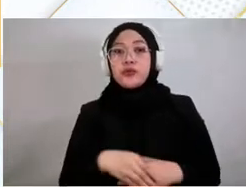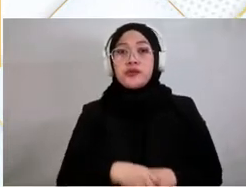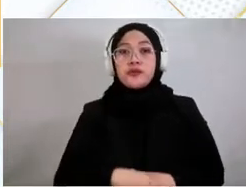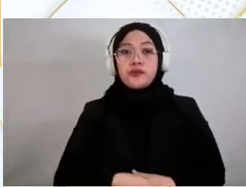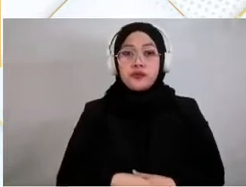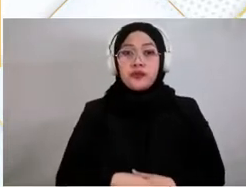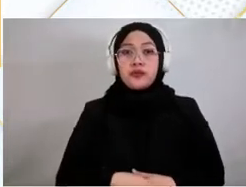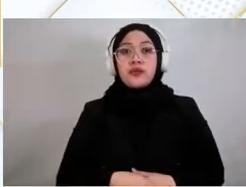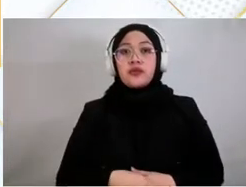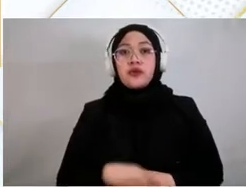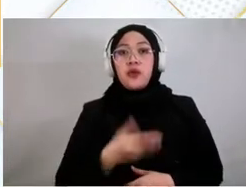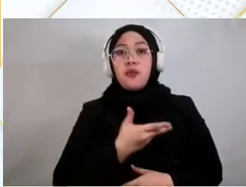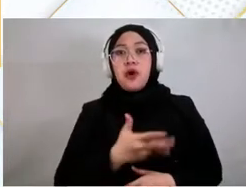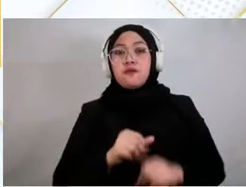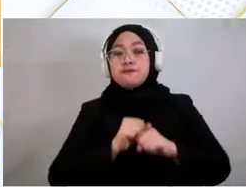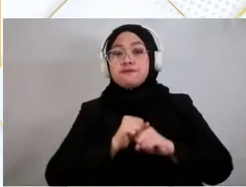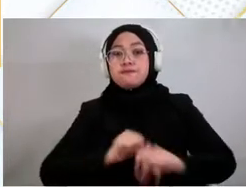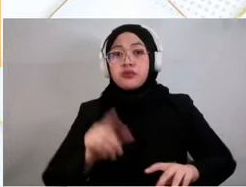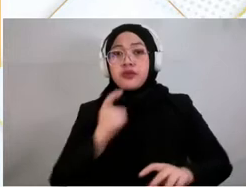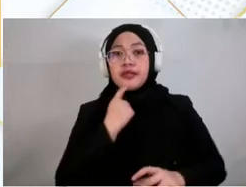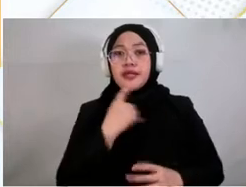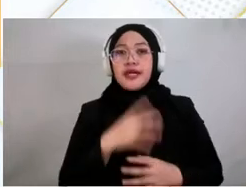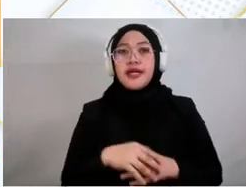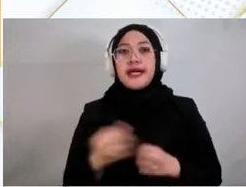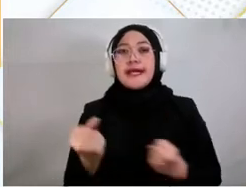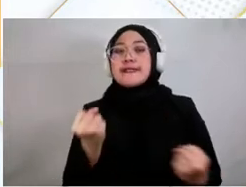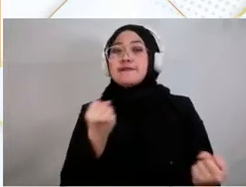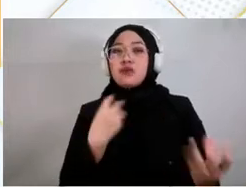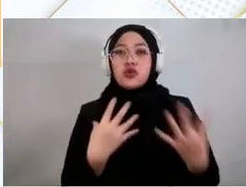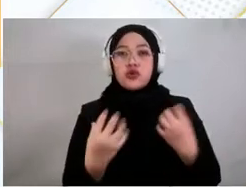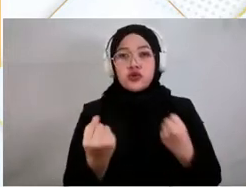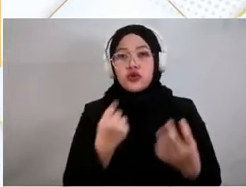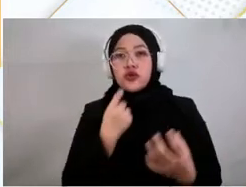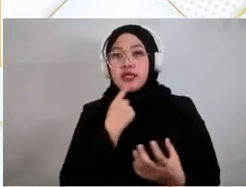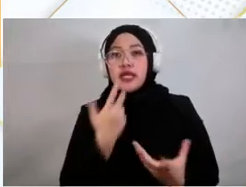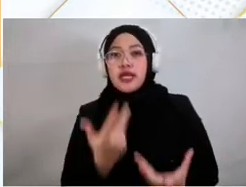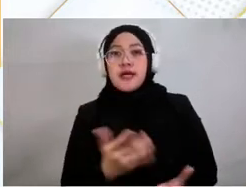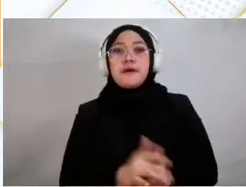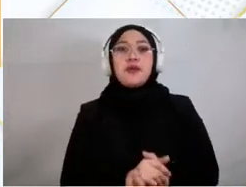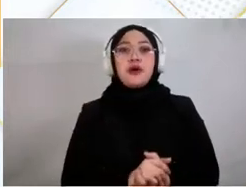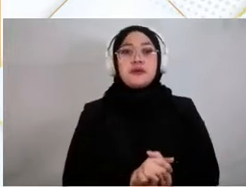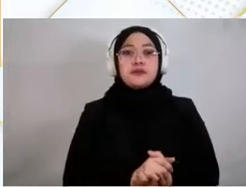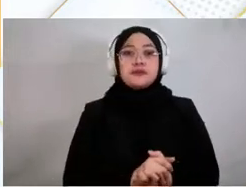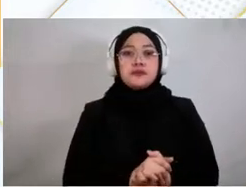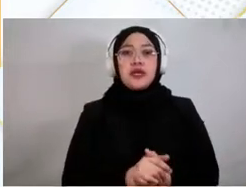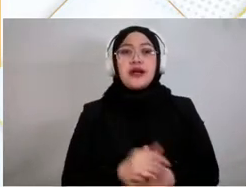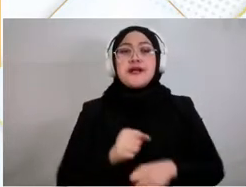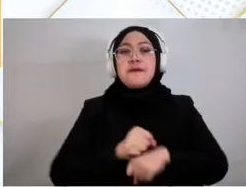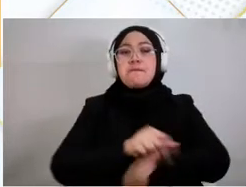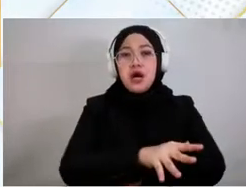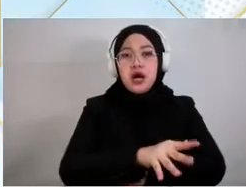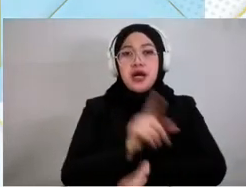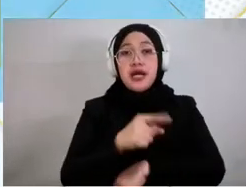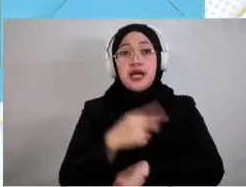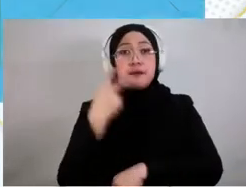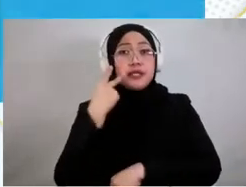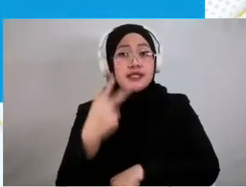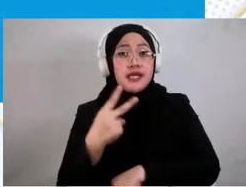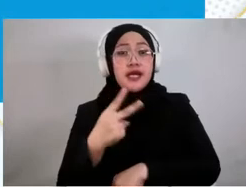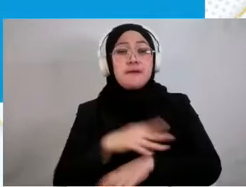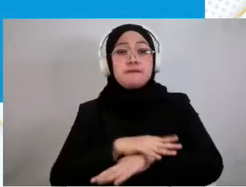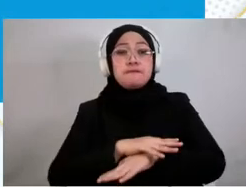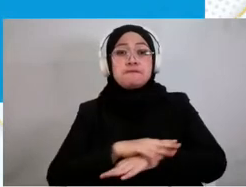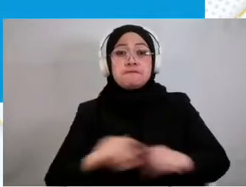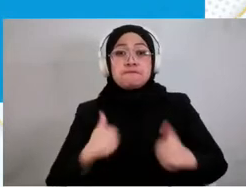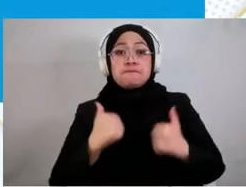to offer a kind of response in order to be able to have more effective peacekeeping operation. First of